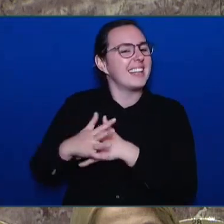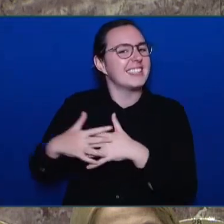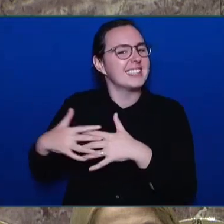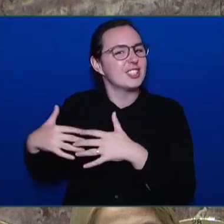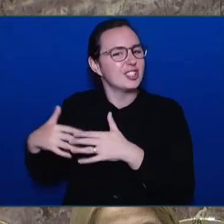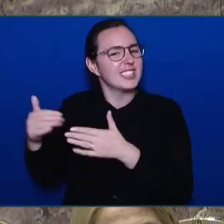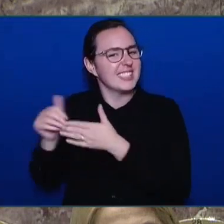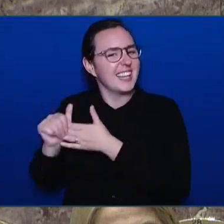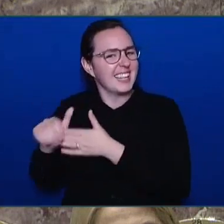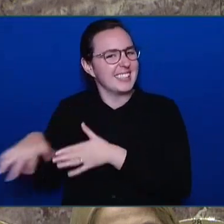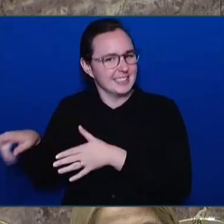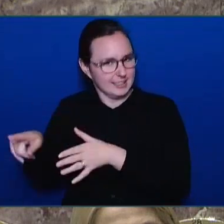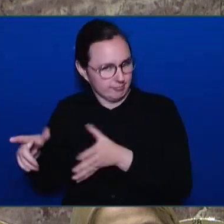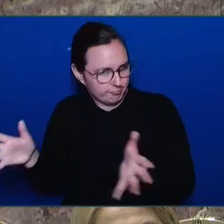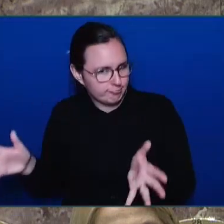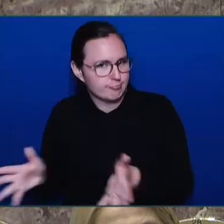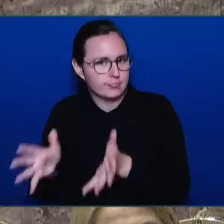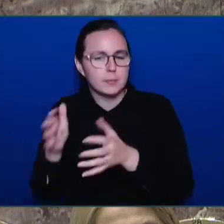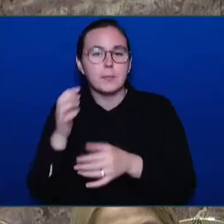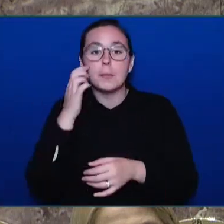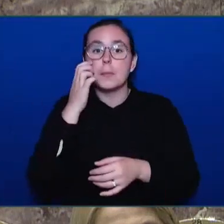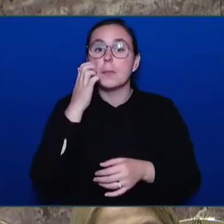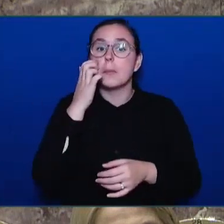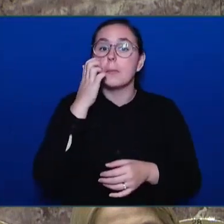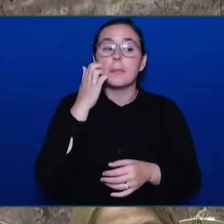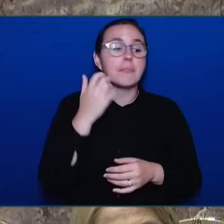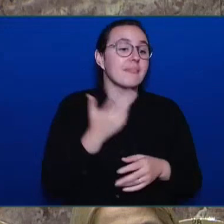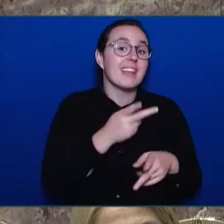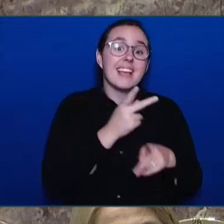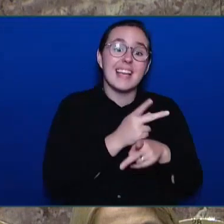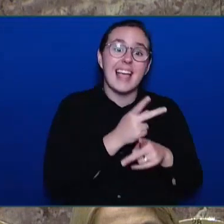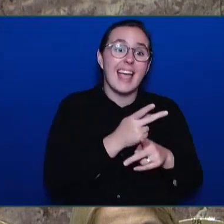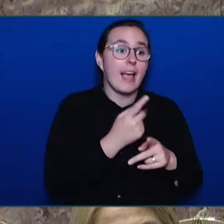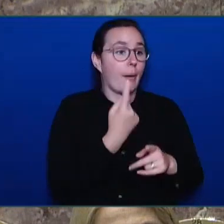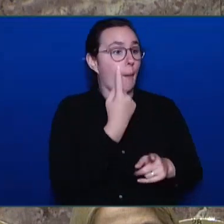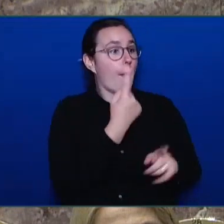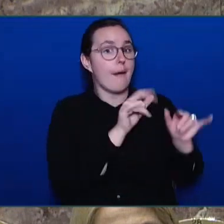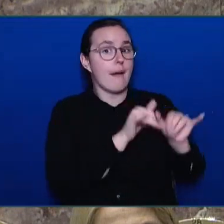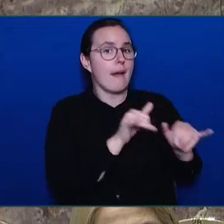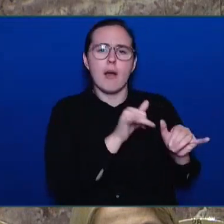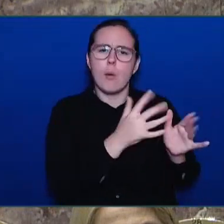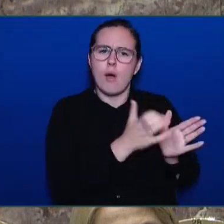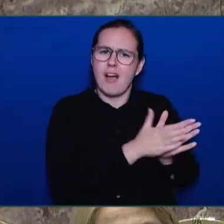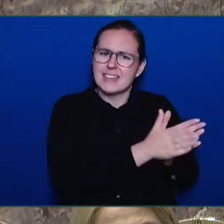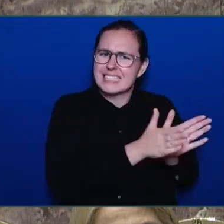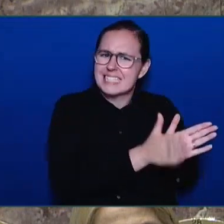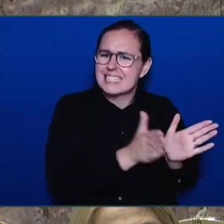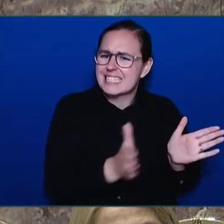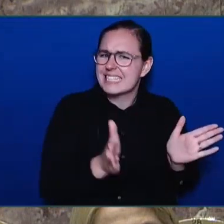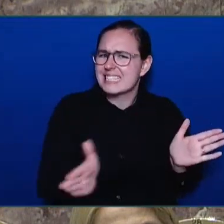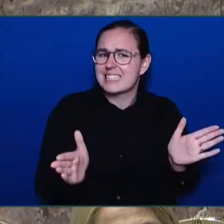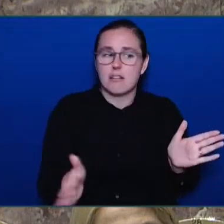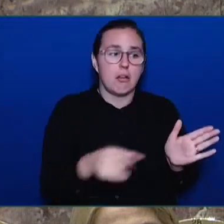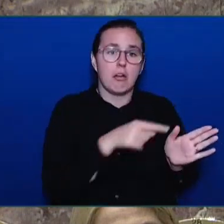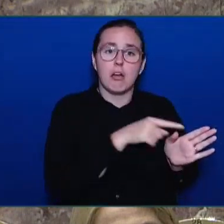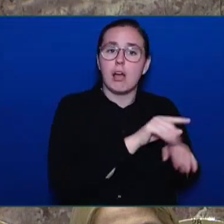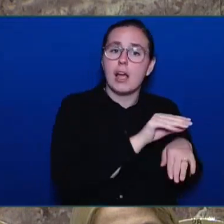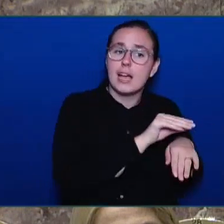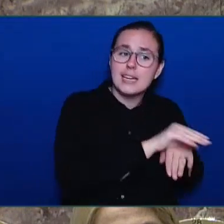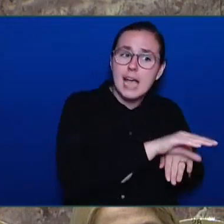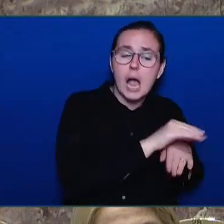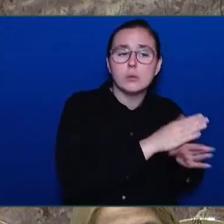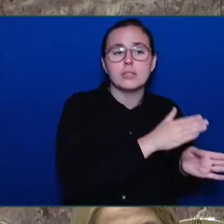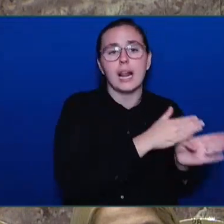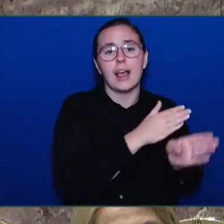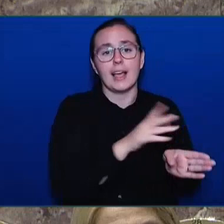community counseling, through to detox, through to treatment and aftercare. There is no question,